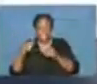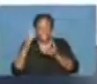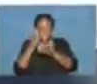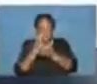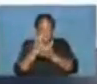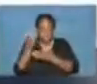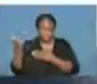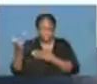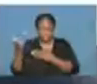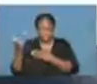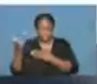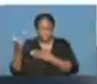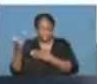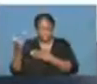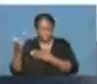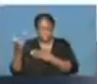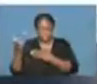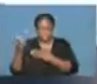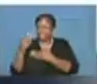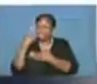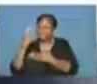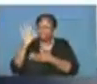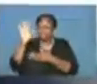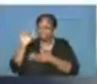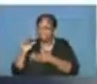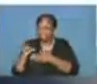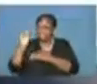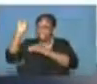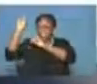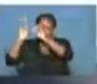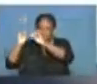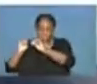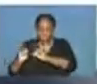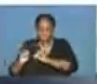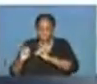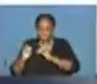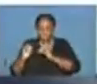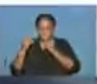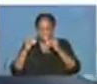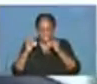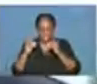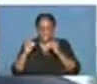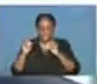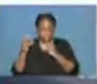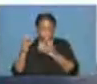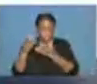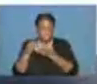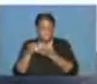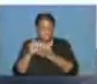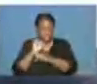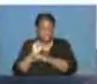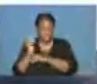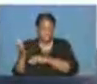stock stuff on the shelves and stuff like that. So he used to go there on a daily basis. That was his daily